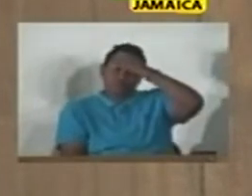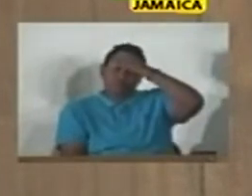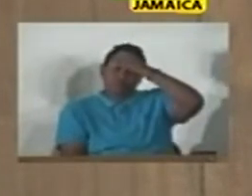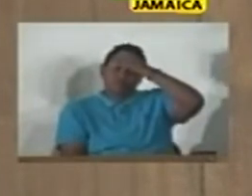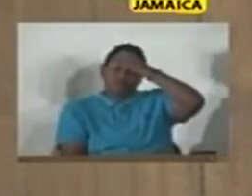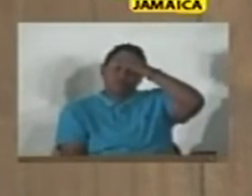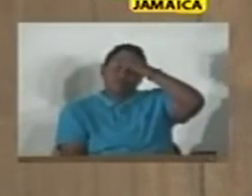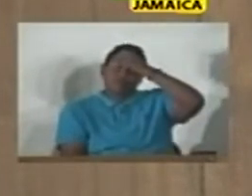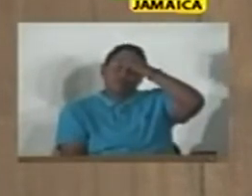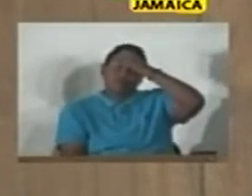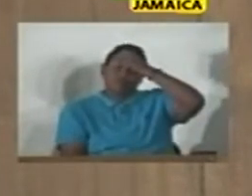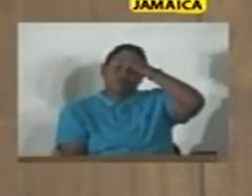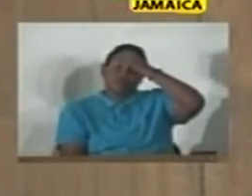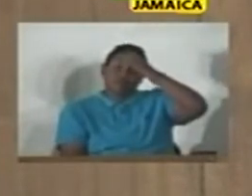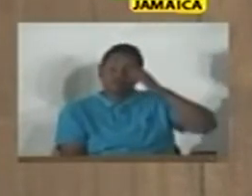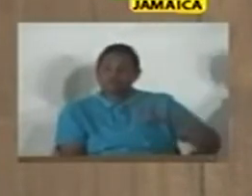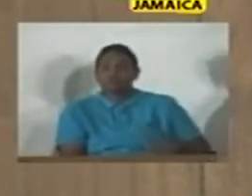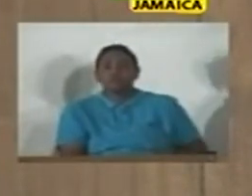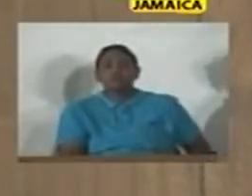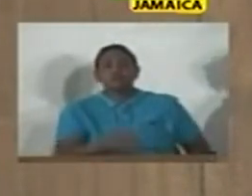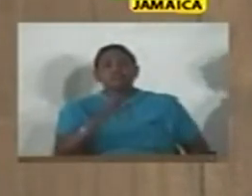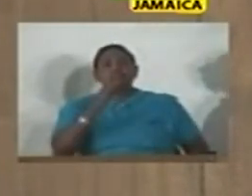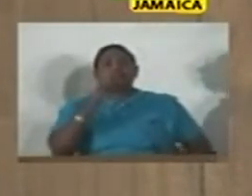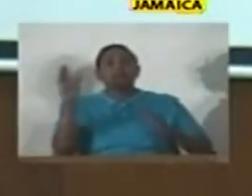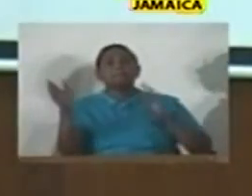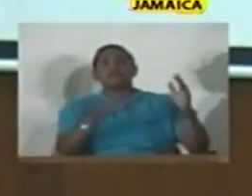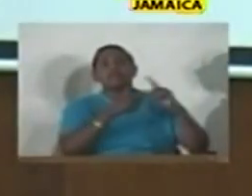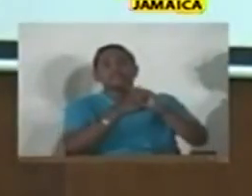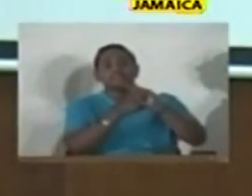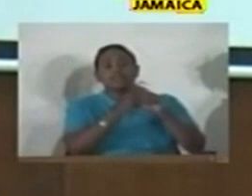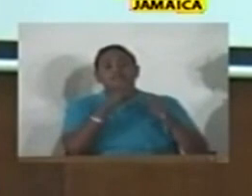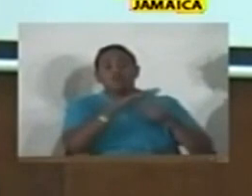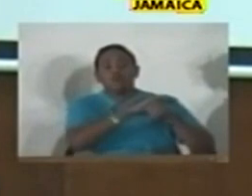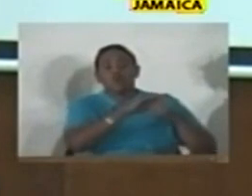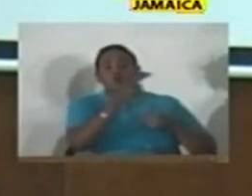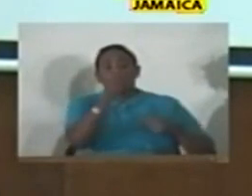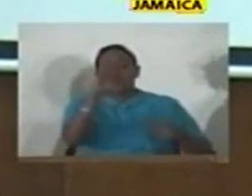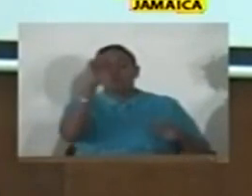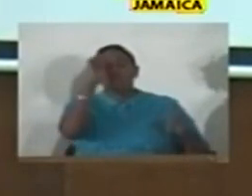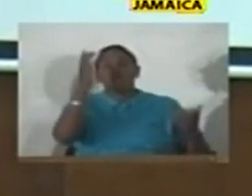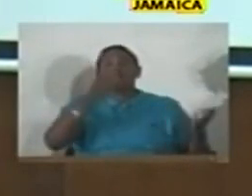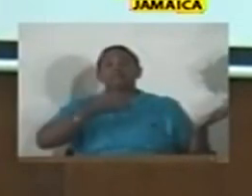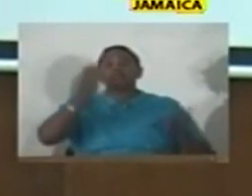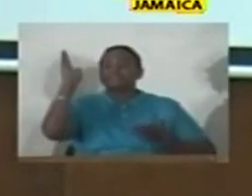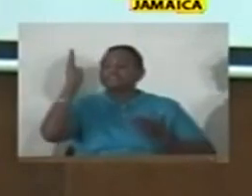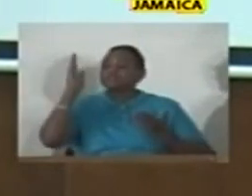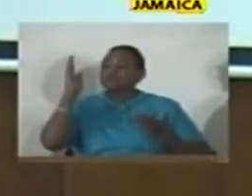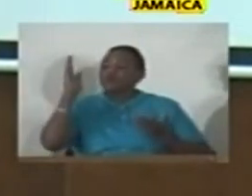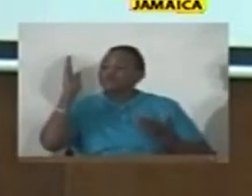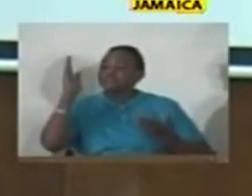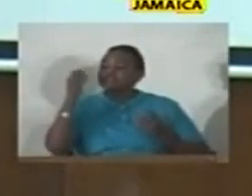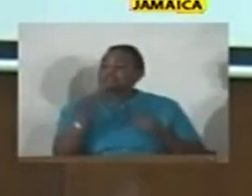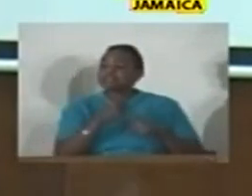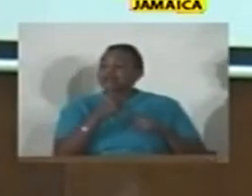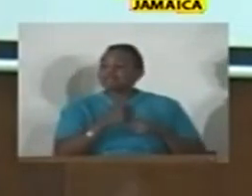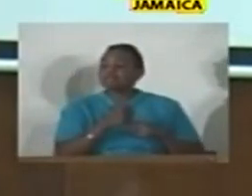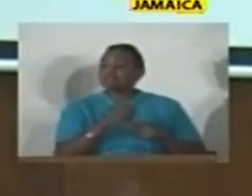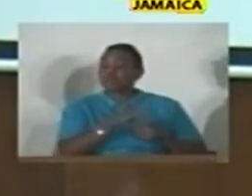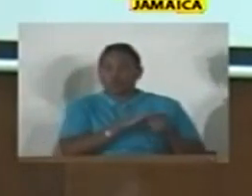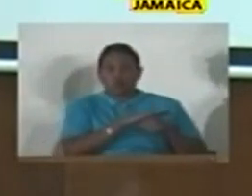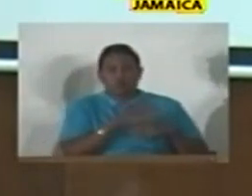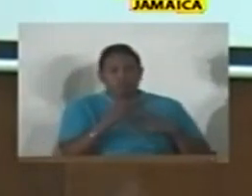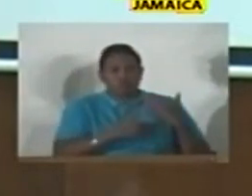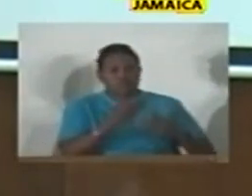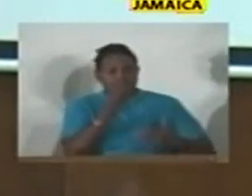Mr. Speaker, the plan is to create a local hub for the export of fresh and processed produce. We